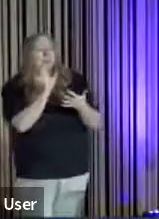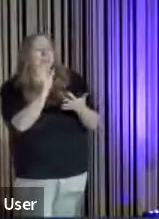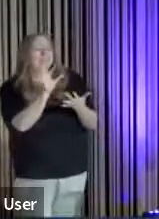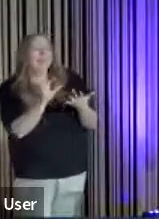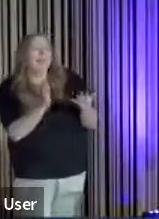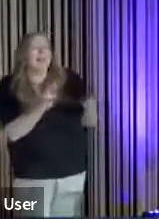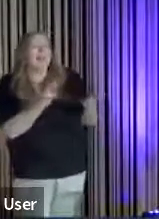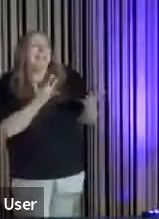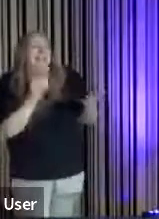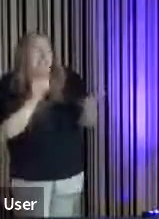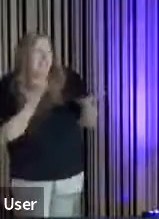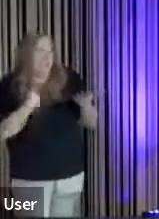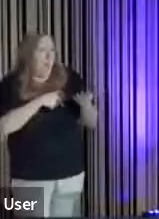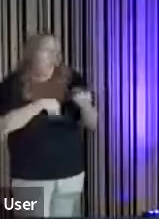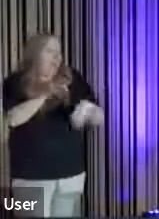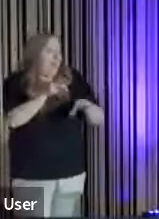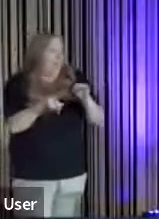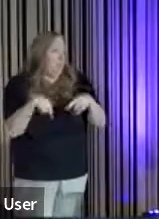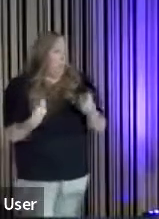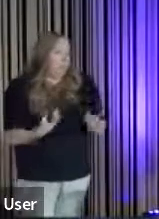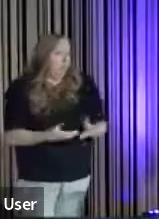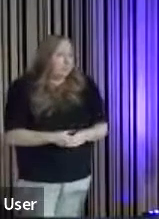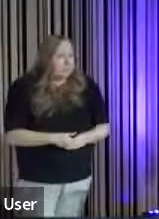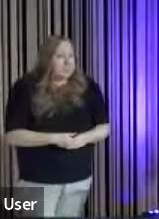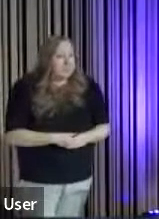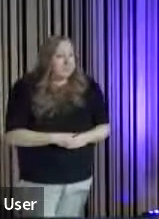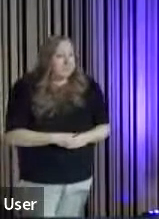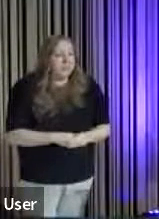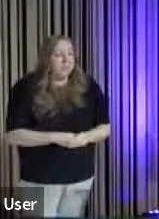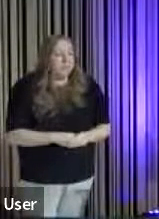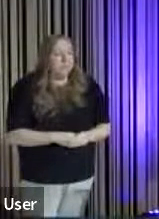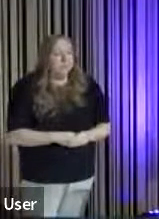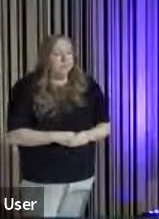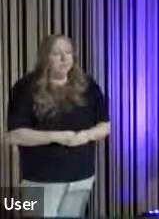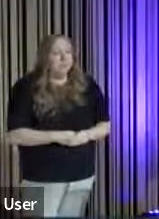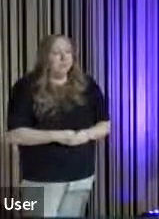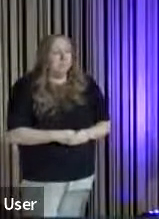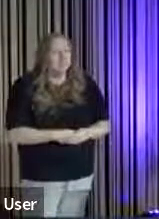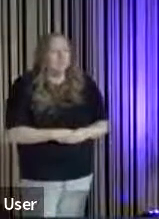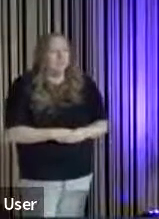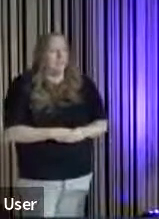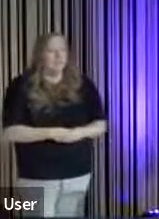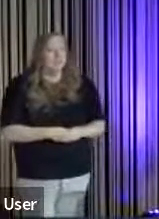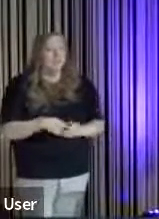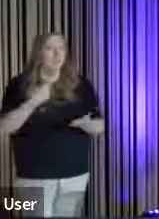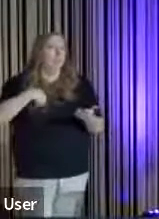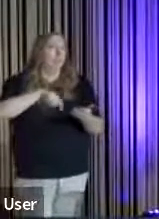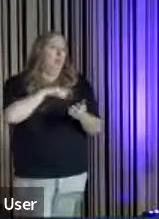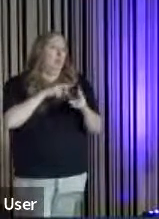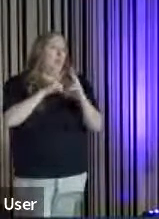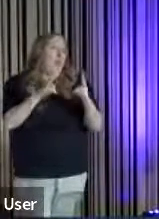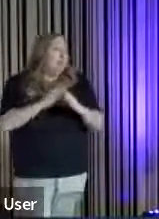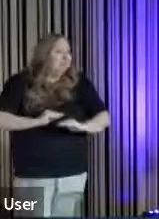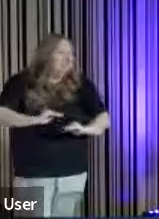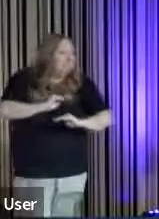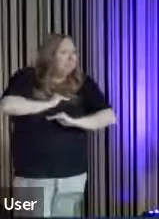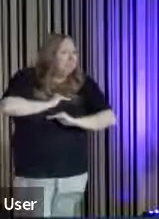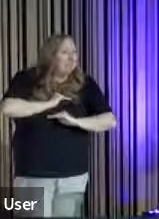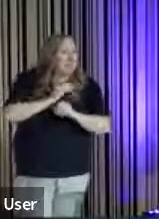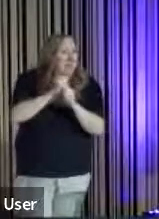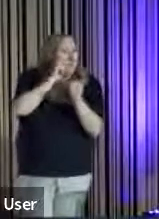taste of the sorts of things that we have found. We're very satisfied to get recognition of our